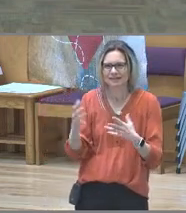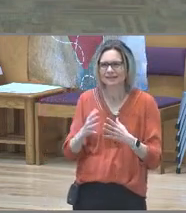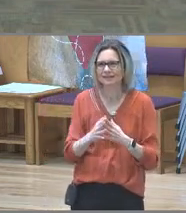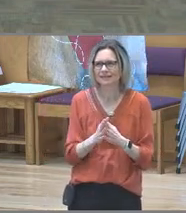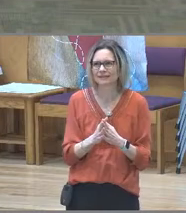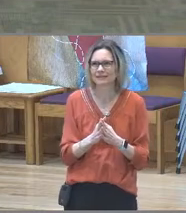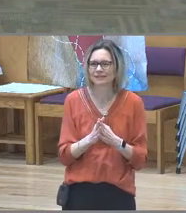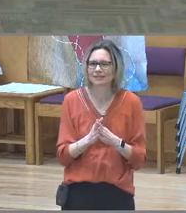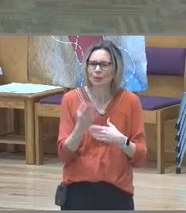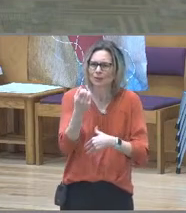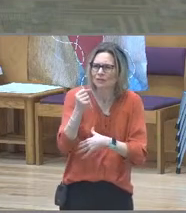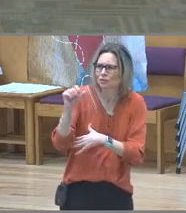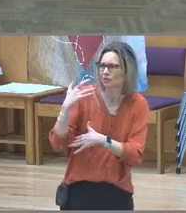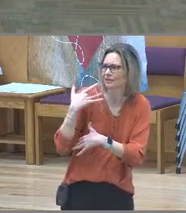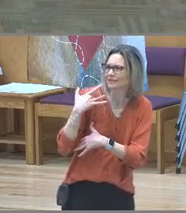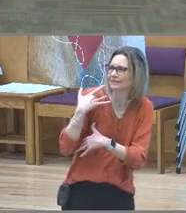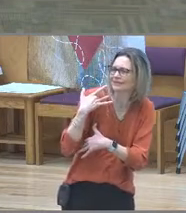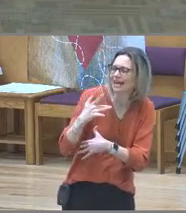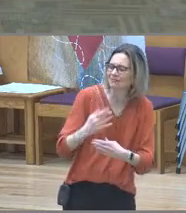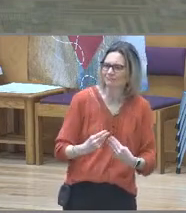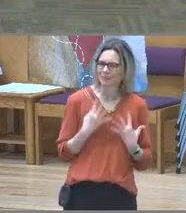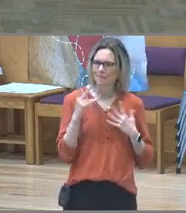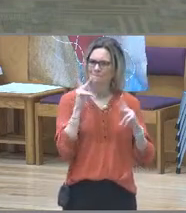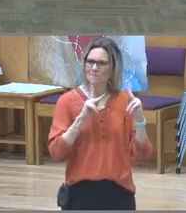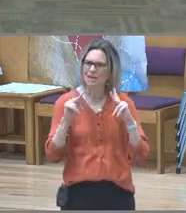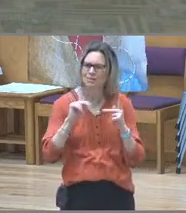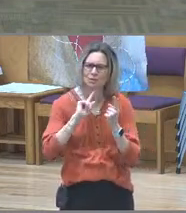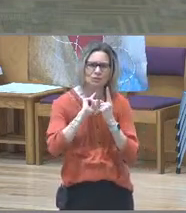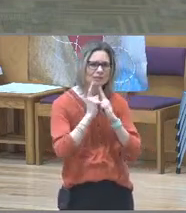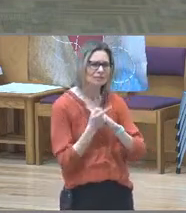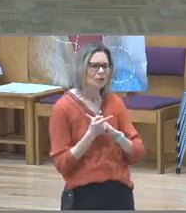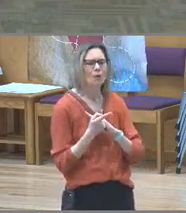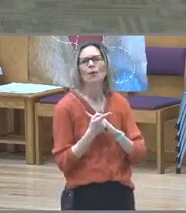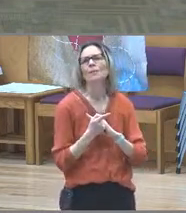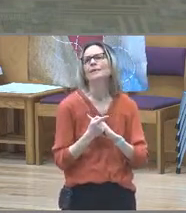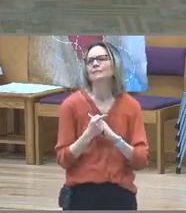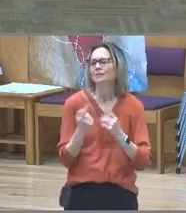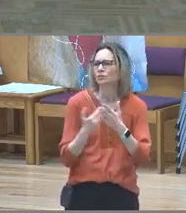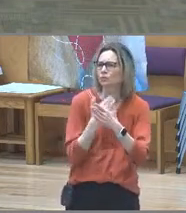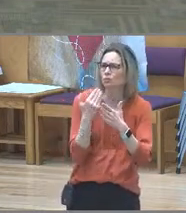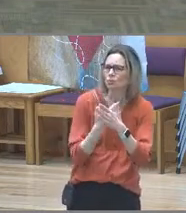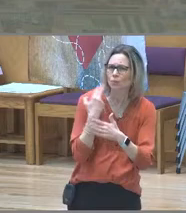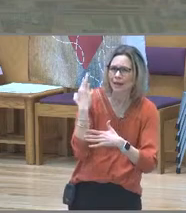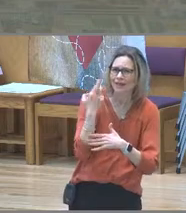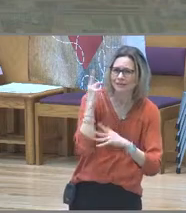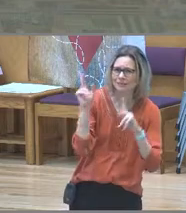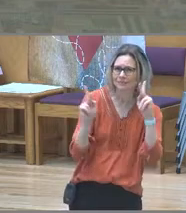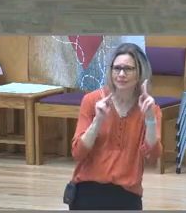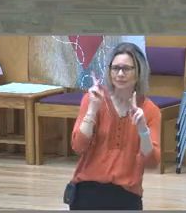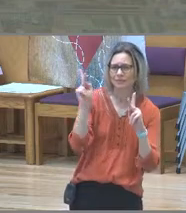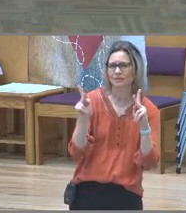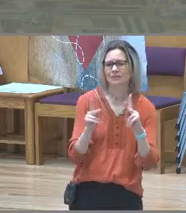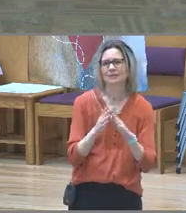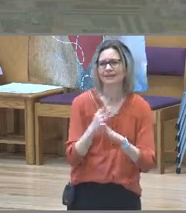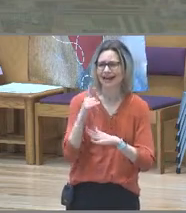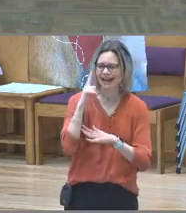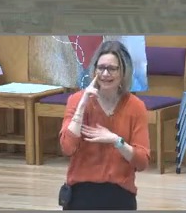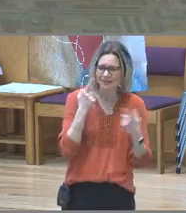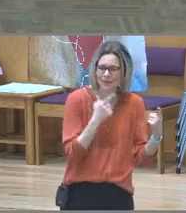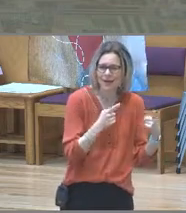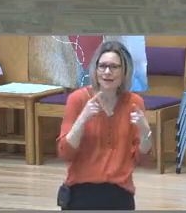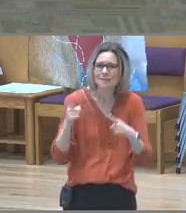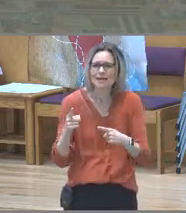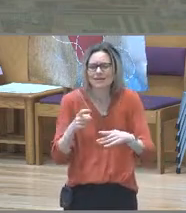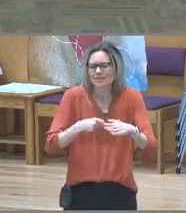Revolutions inspire people. Revolutions transform things. Revolutions bring new realities to people. And I think that that's what happened in